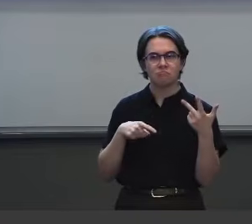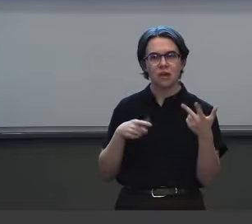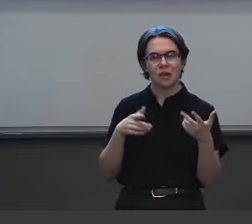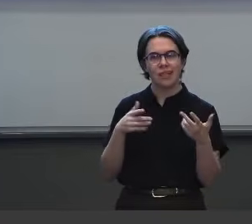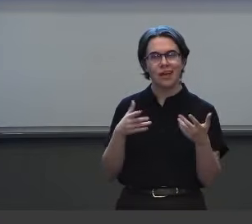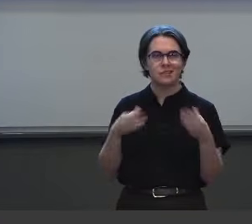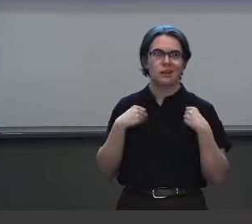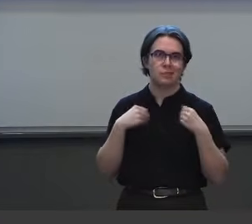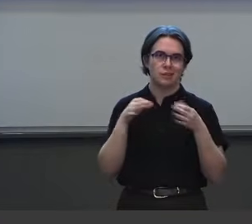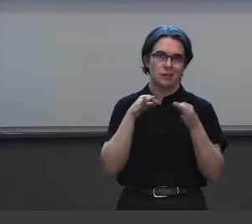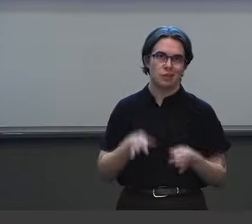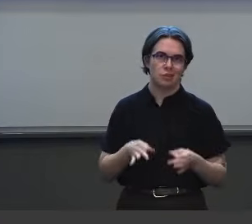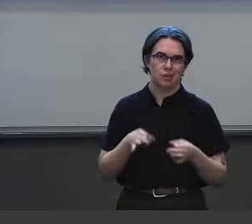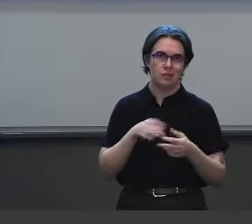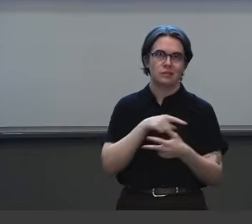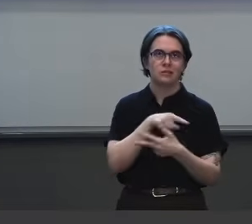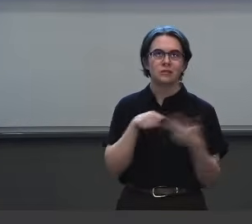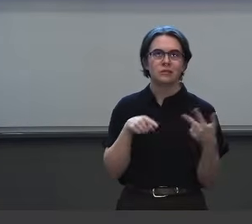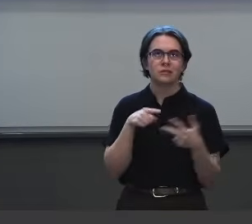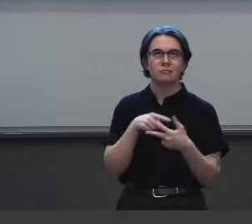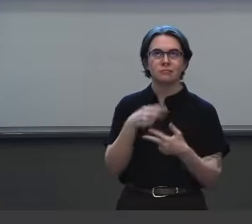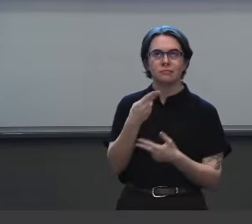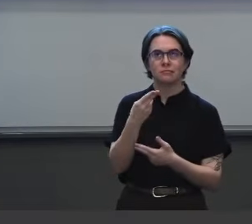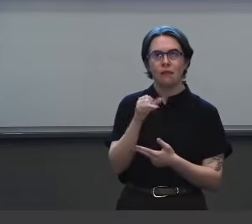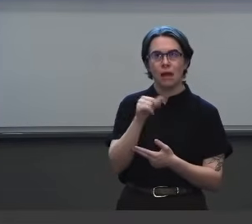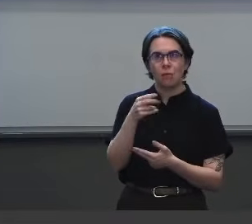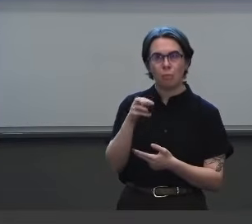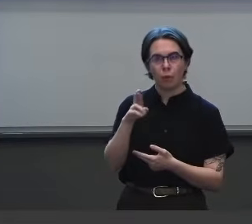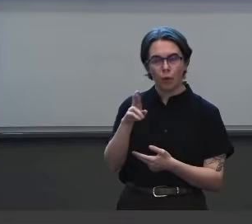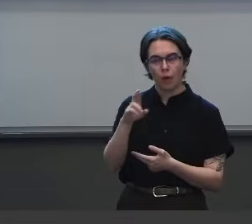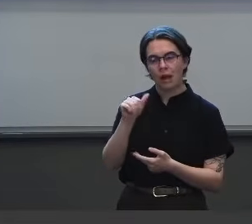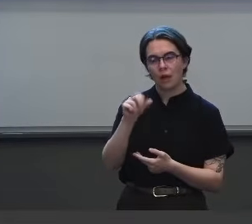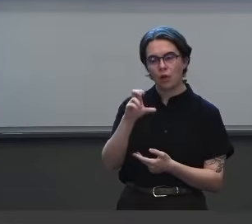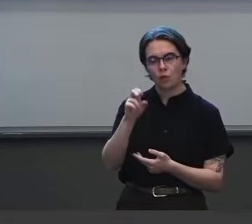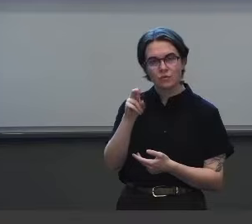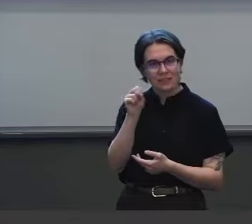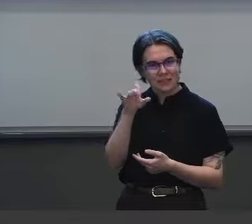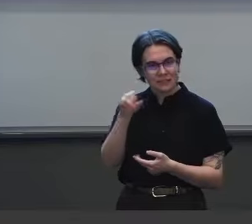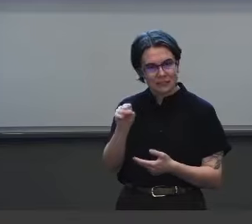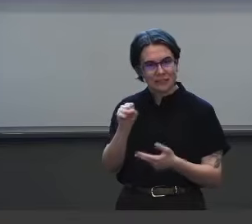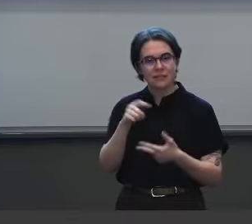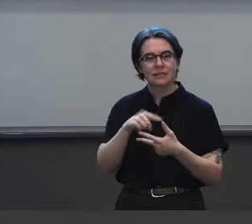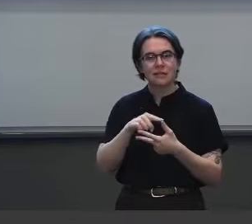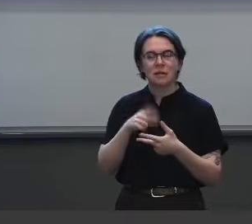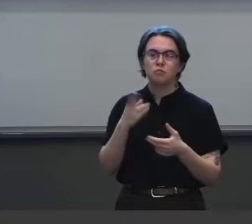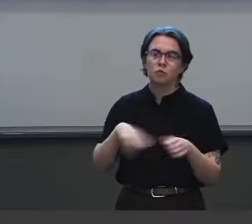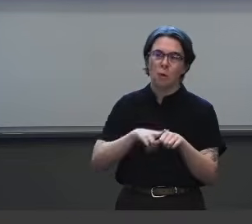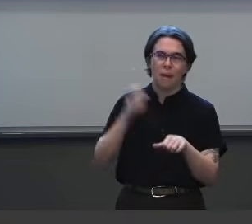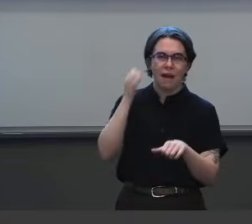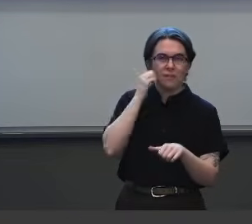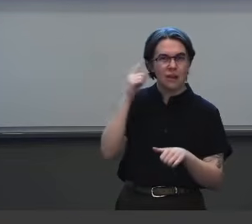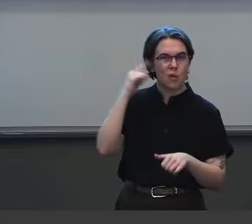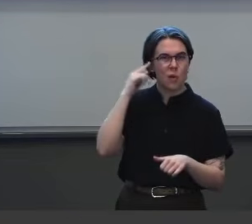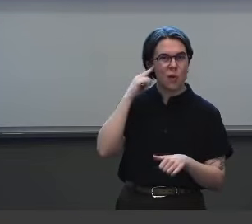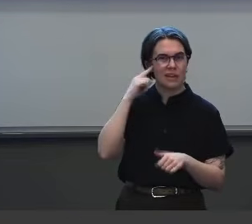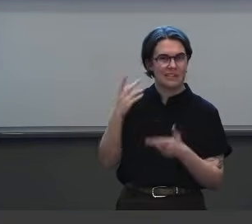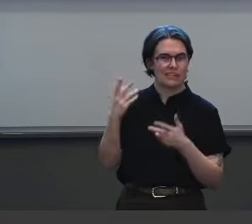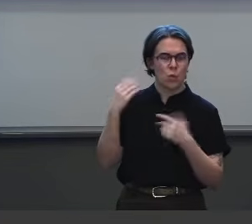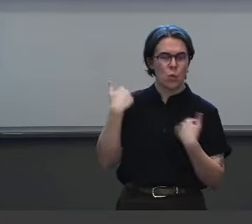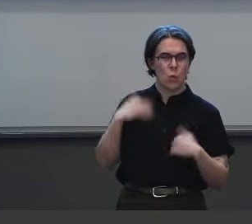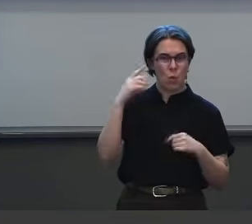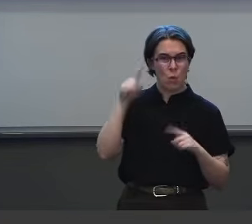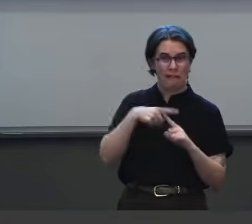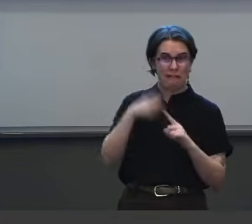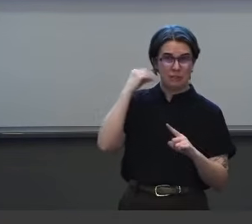tolerance. Hyperacusis, which is the perception of everyday sounds as excessively loud or painful, and these sounds would not bother